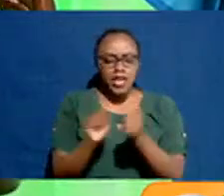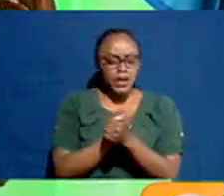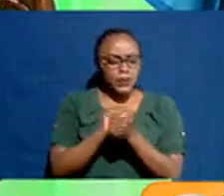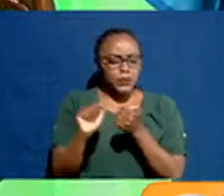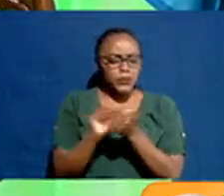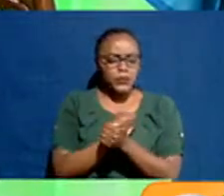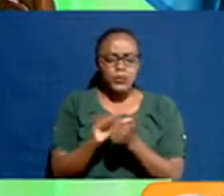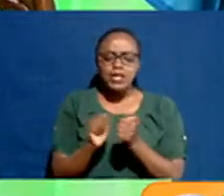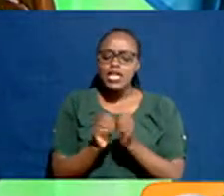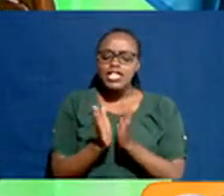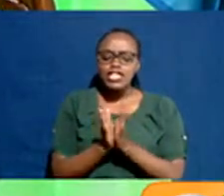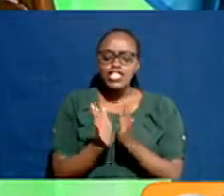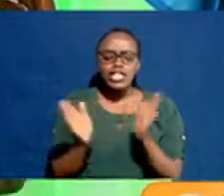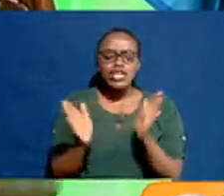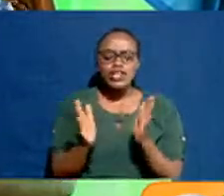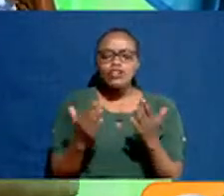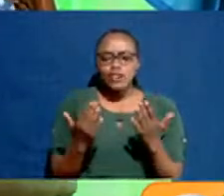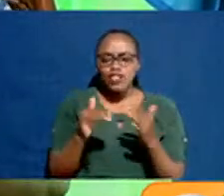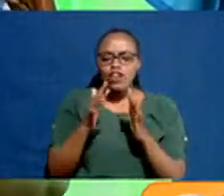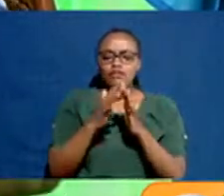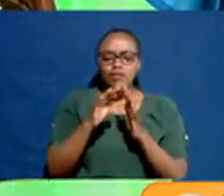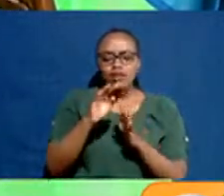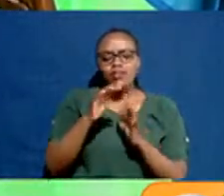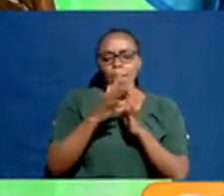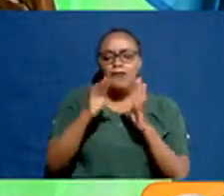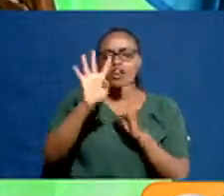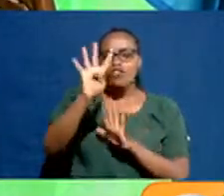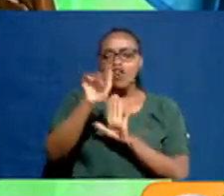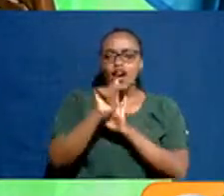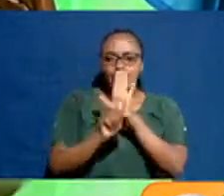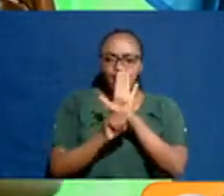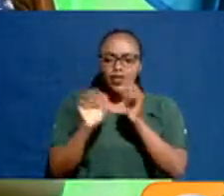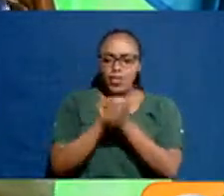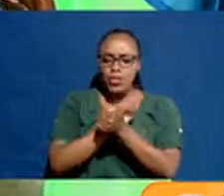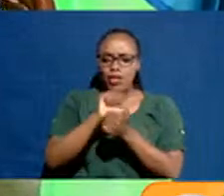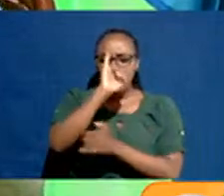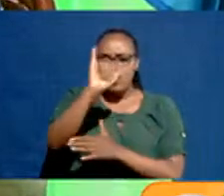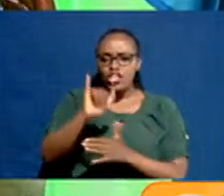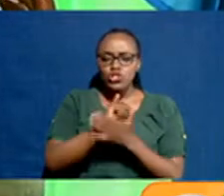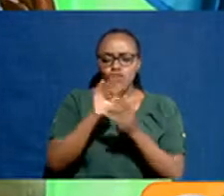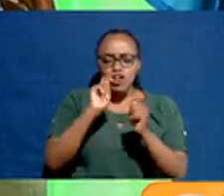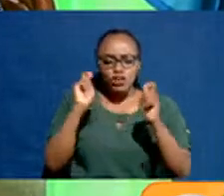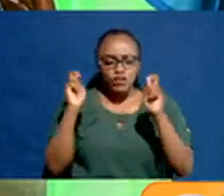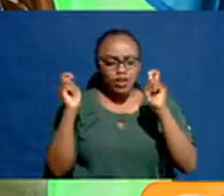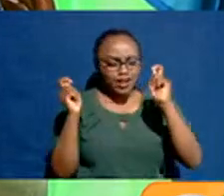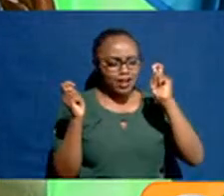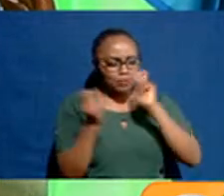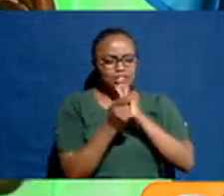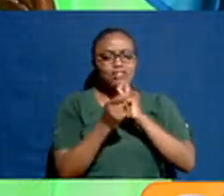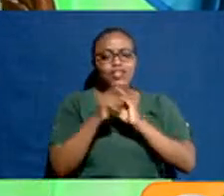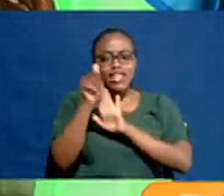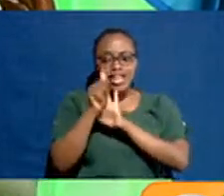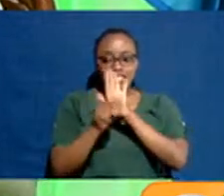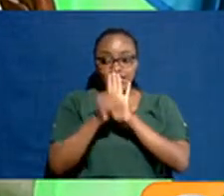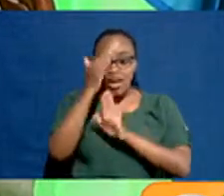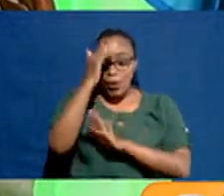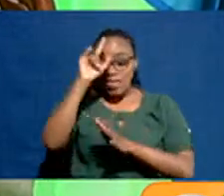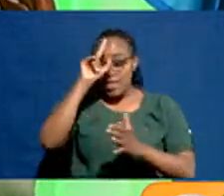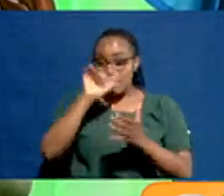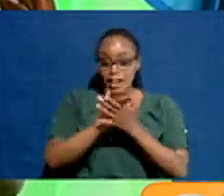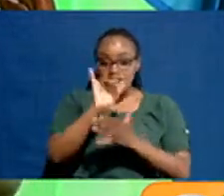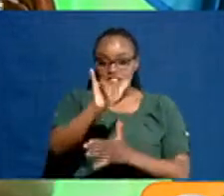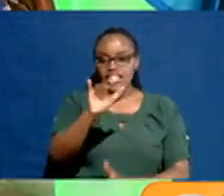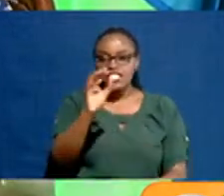whole four big agenda. They messed the whole Jubilee transformative agenda, because they did not believe in